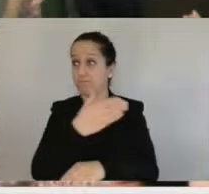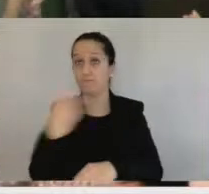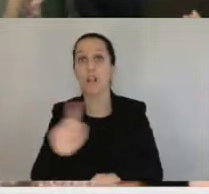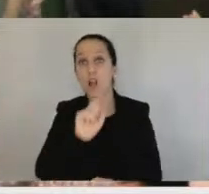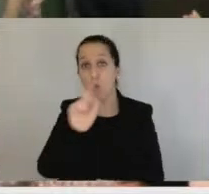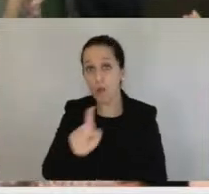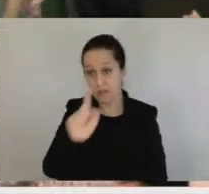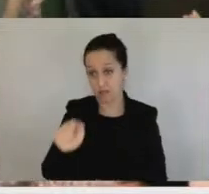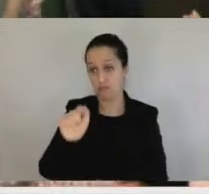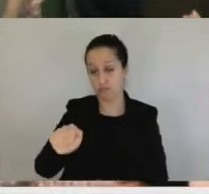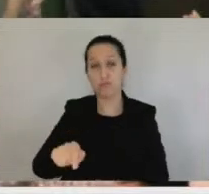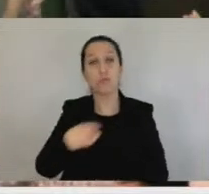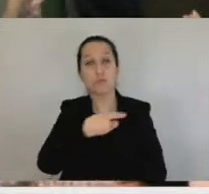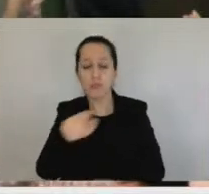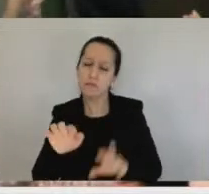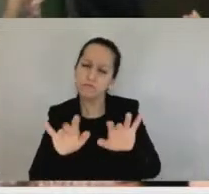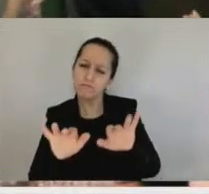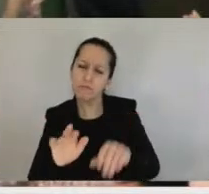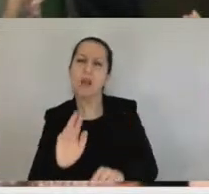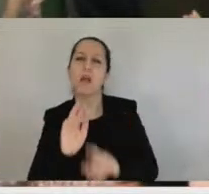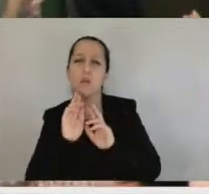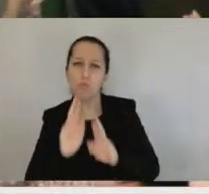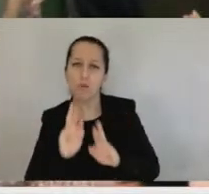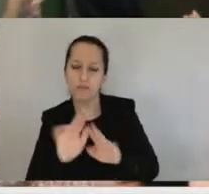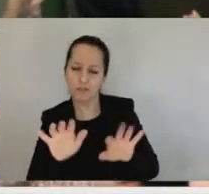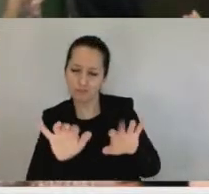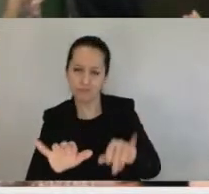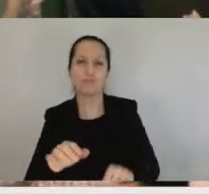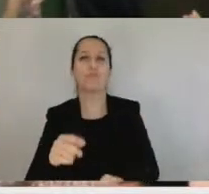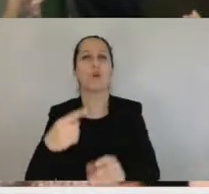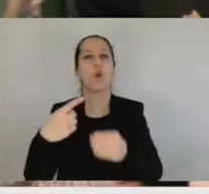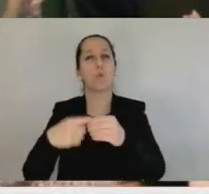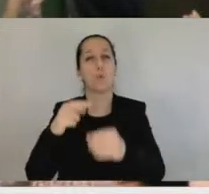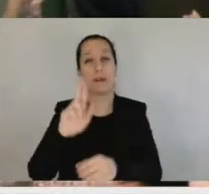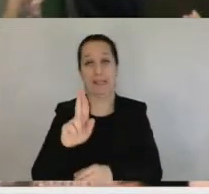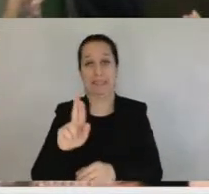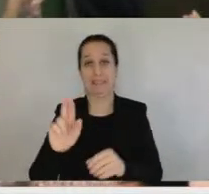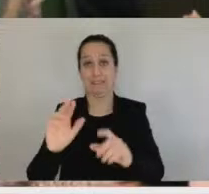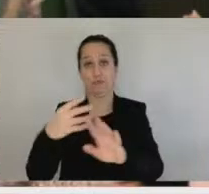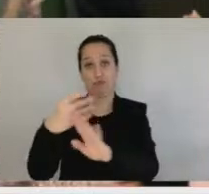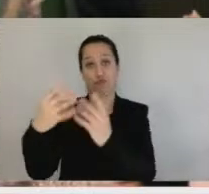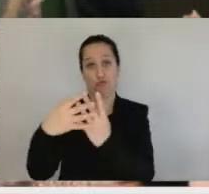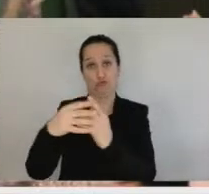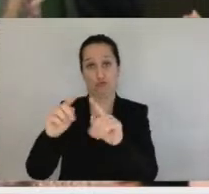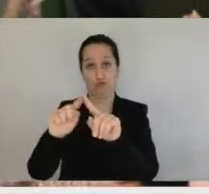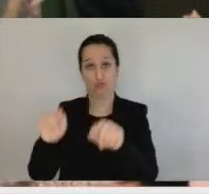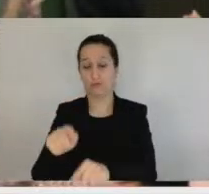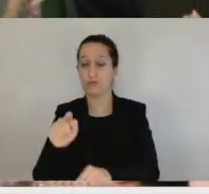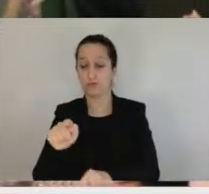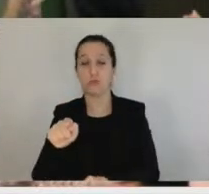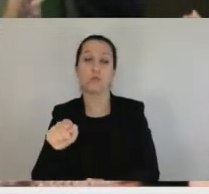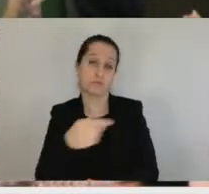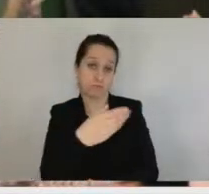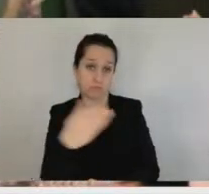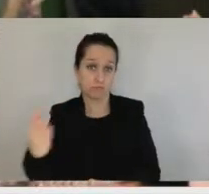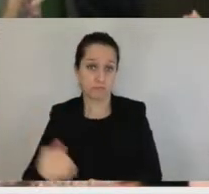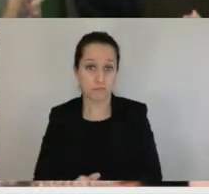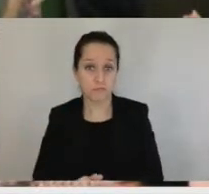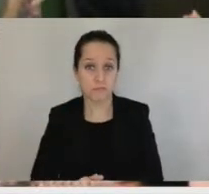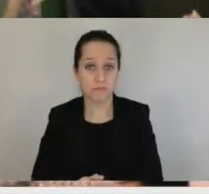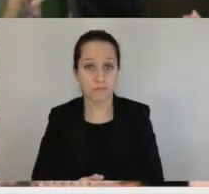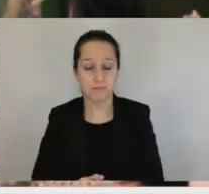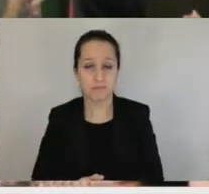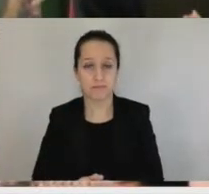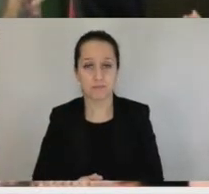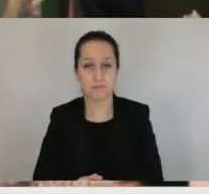this session. It's you can find it online and at the QR code that is circulating